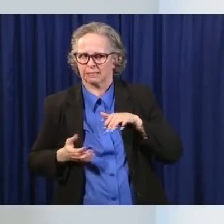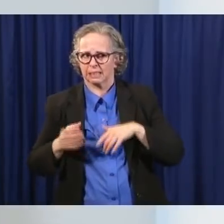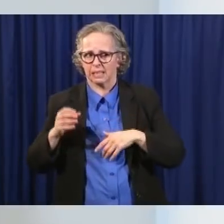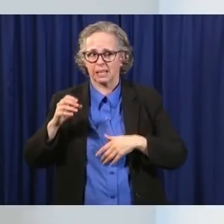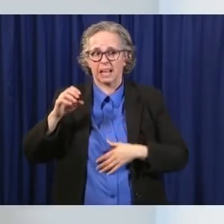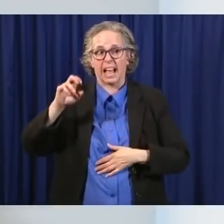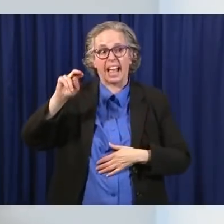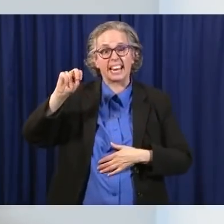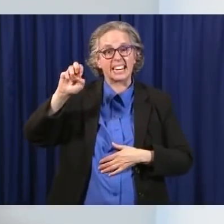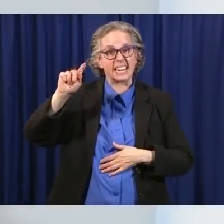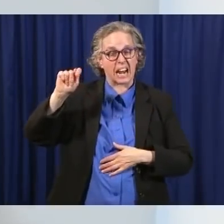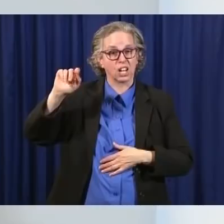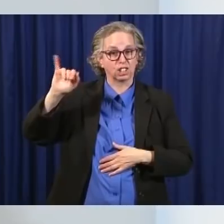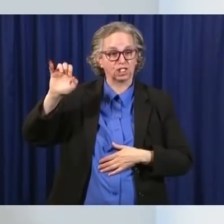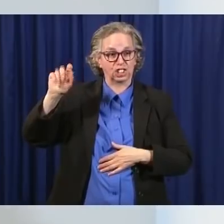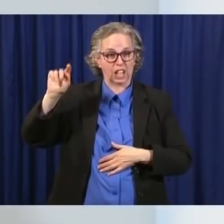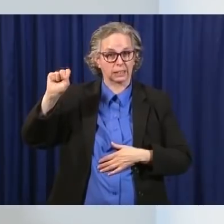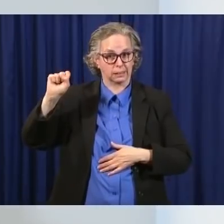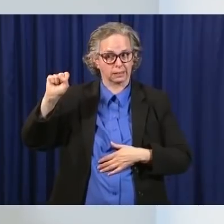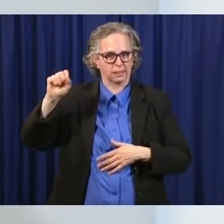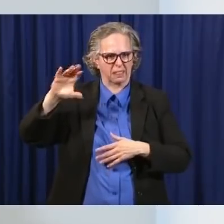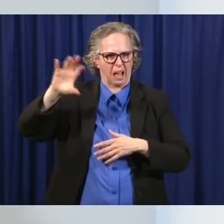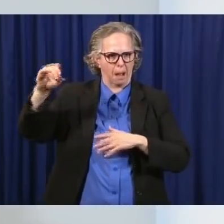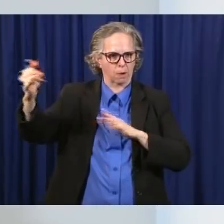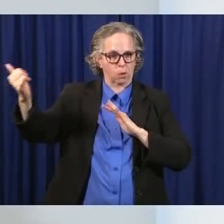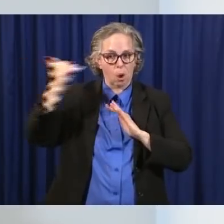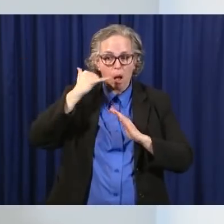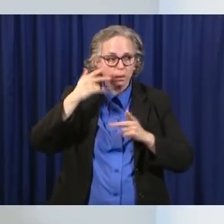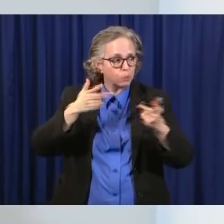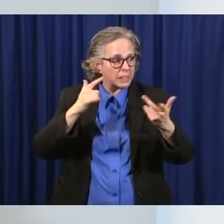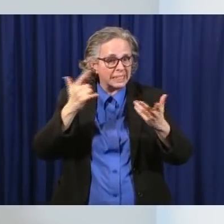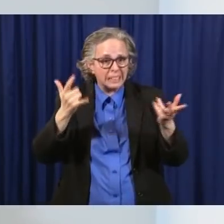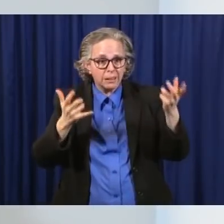there's anything we can go get for you during this